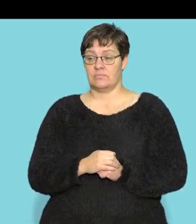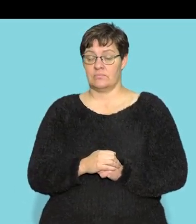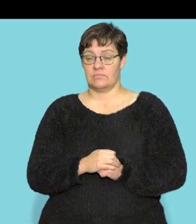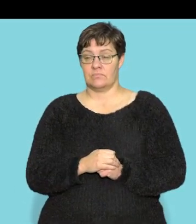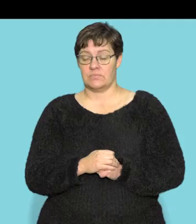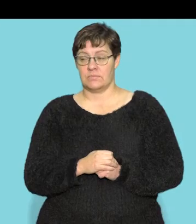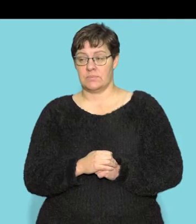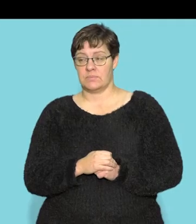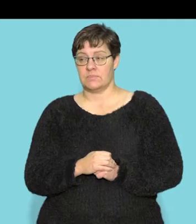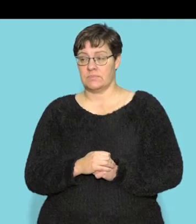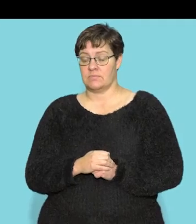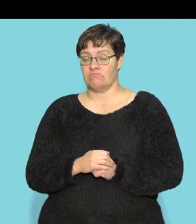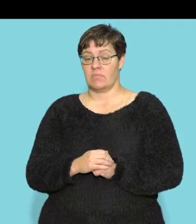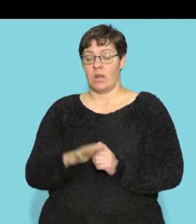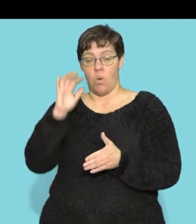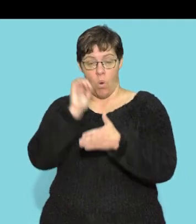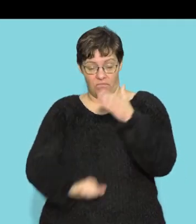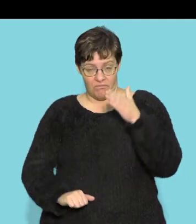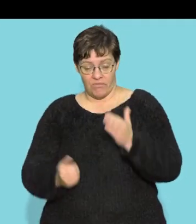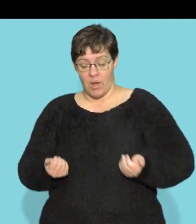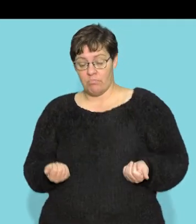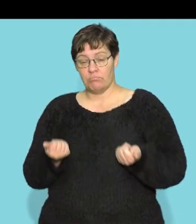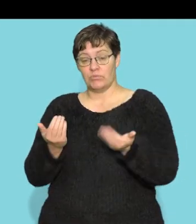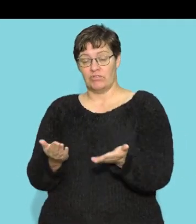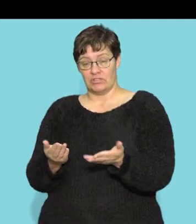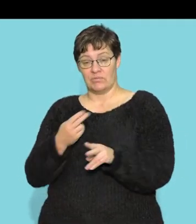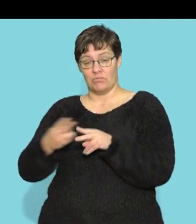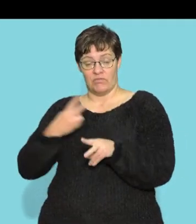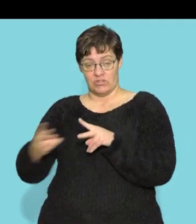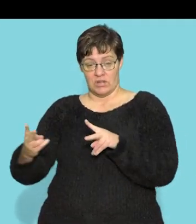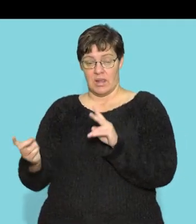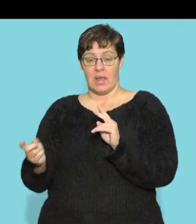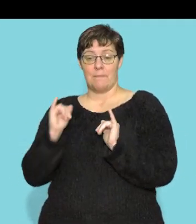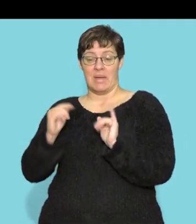36180 less your provision for bad debts now of